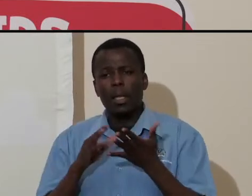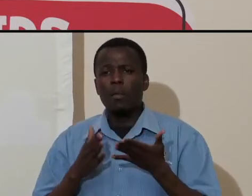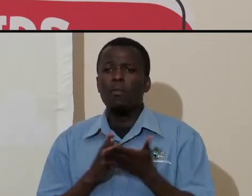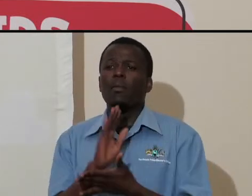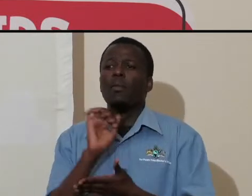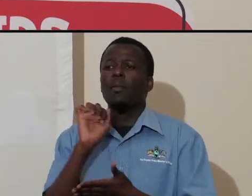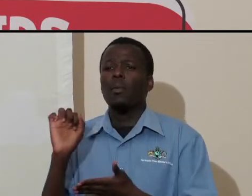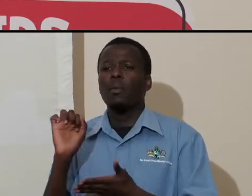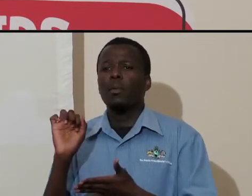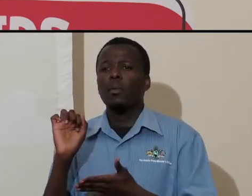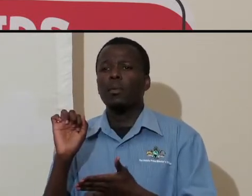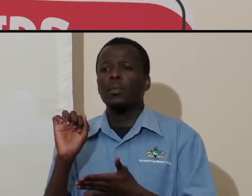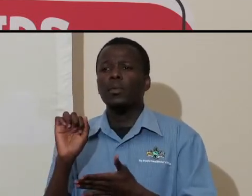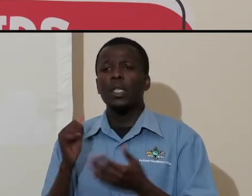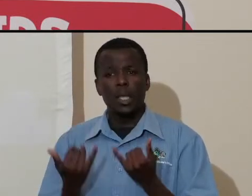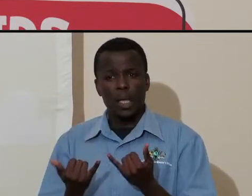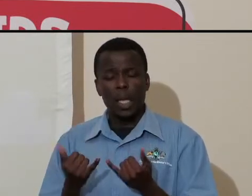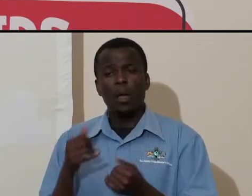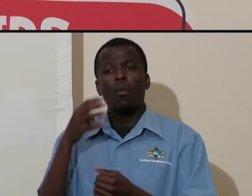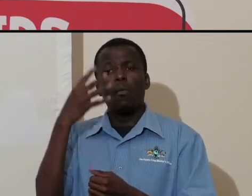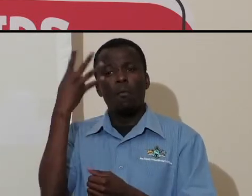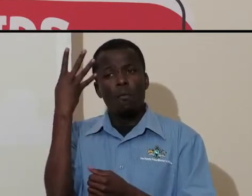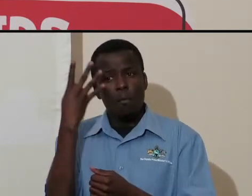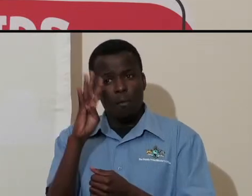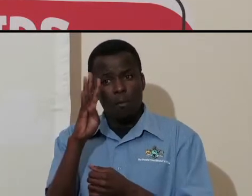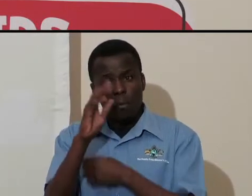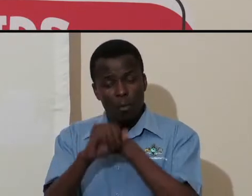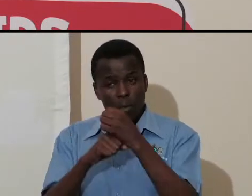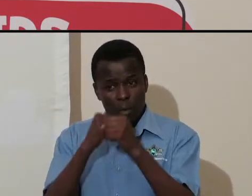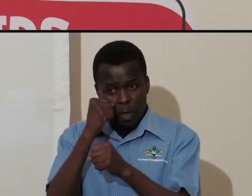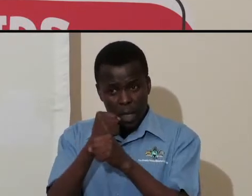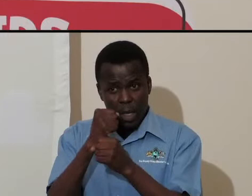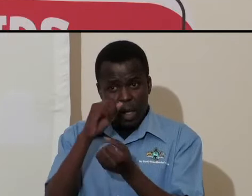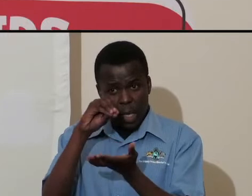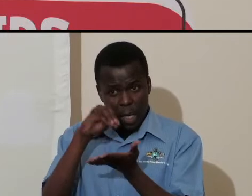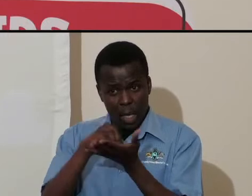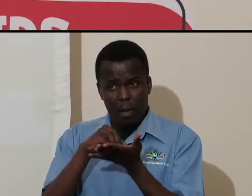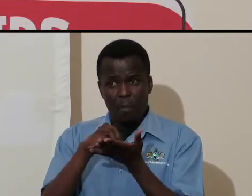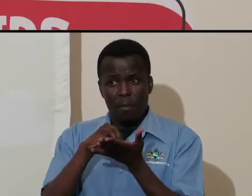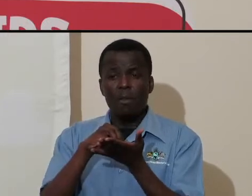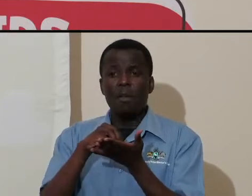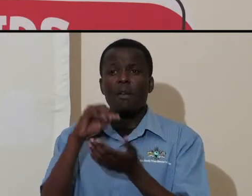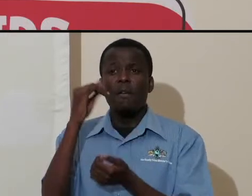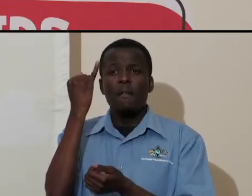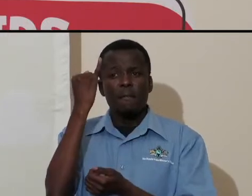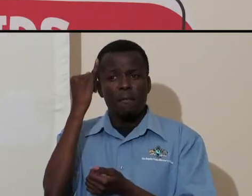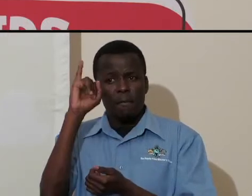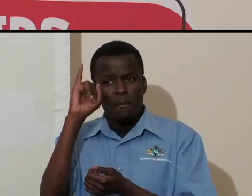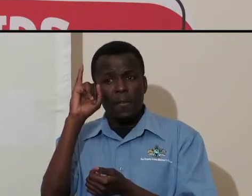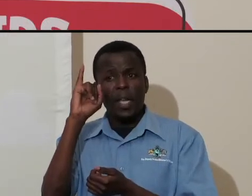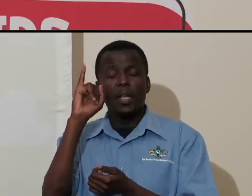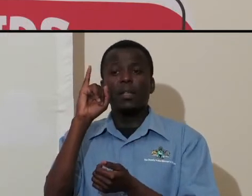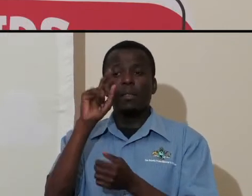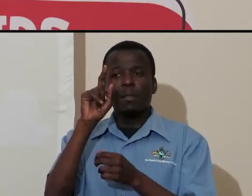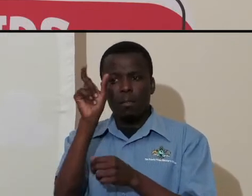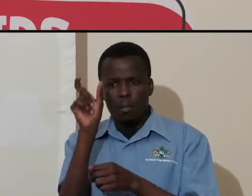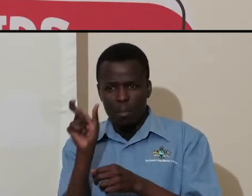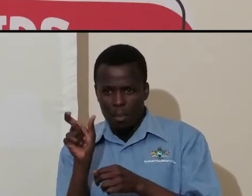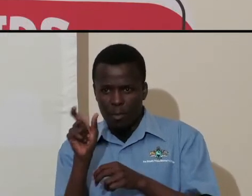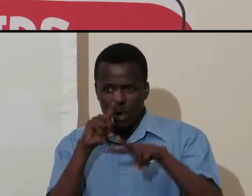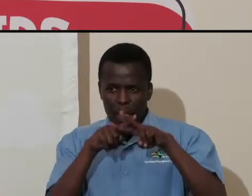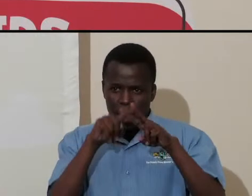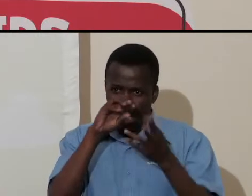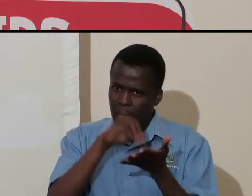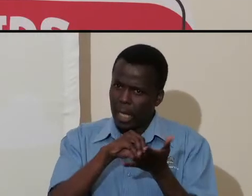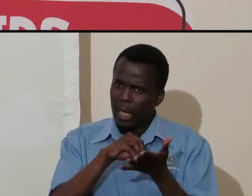It has been 40 years since the first AIDS case was reported, yet HIV is still threatening